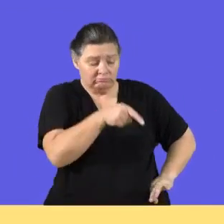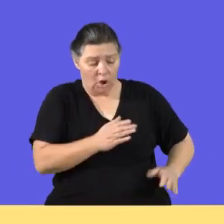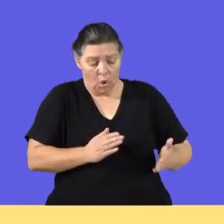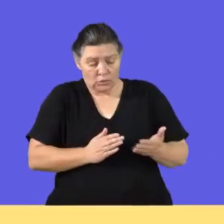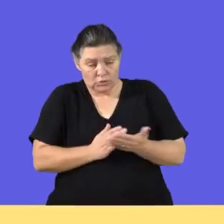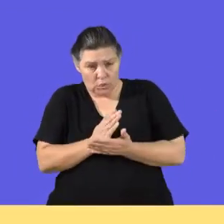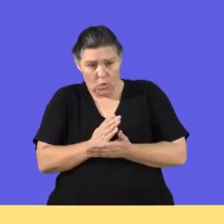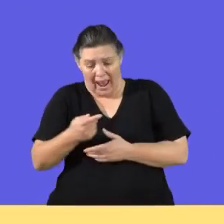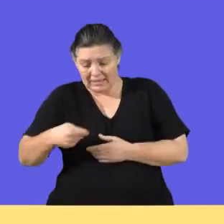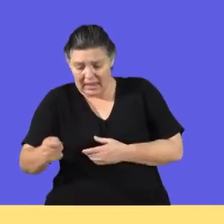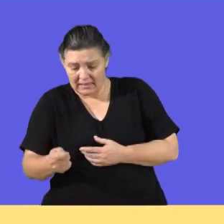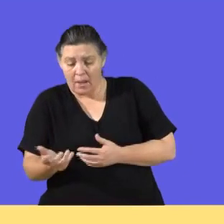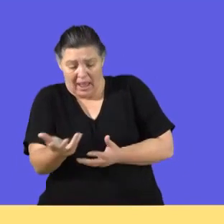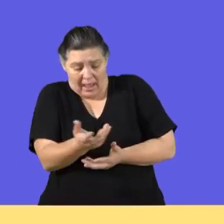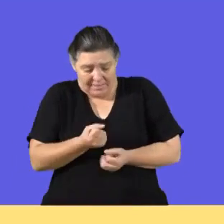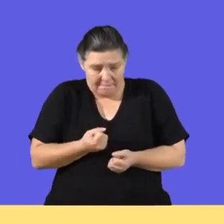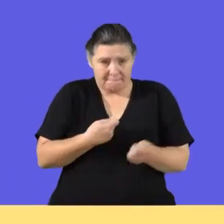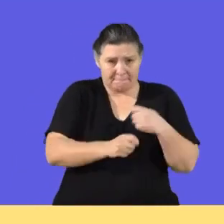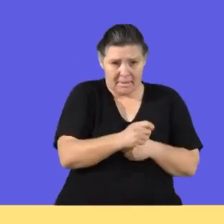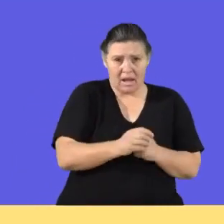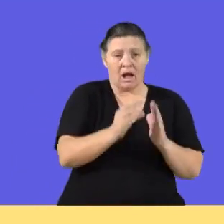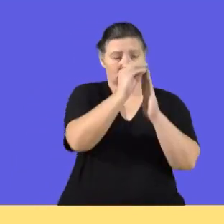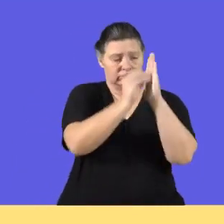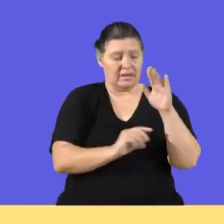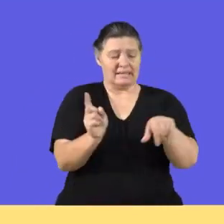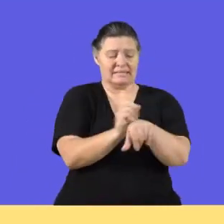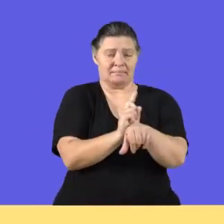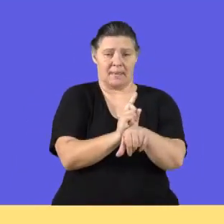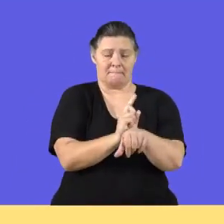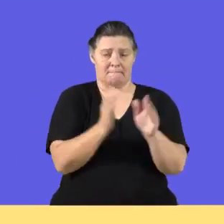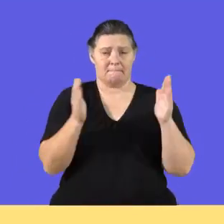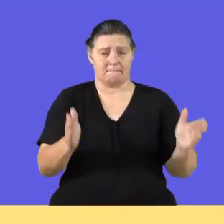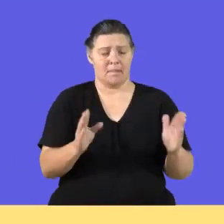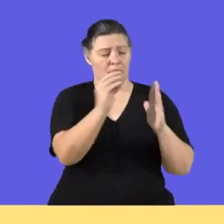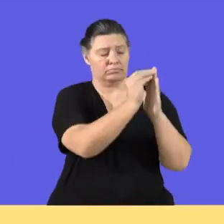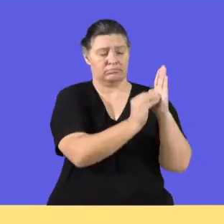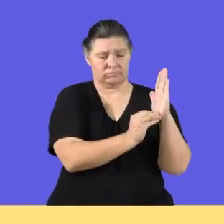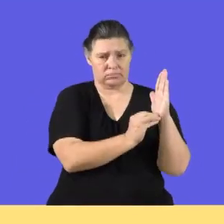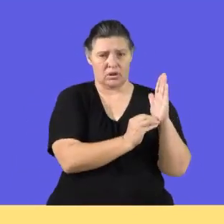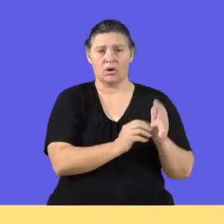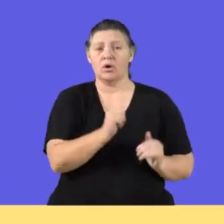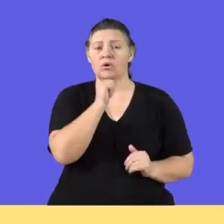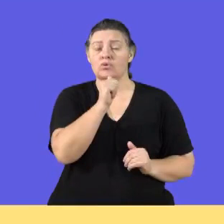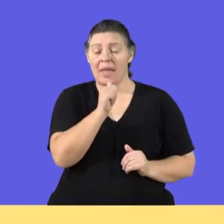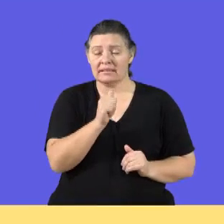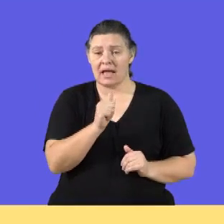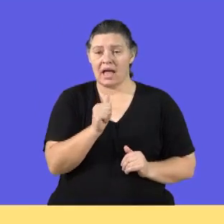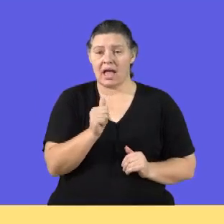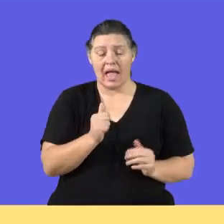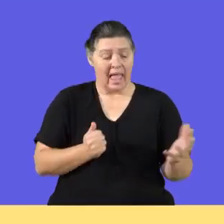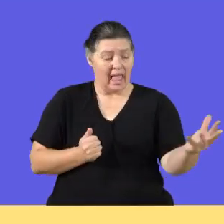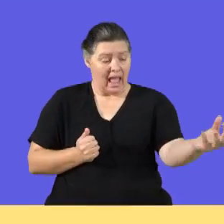to earn should be recorded in the same accounting period, even if the income has not yet